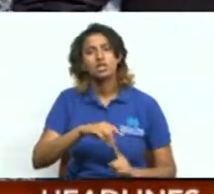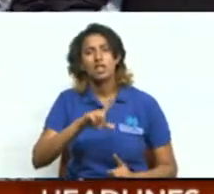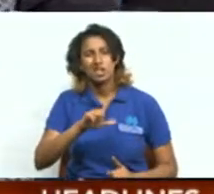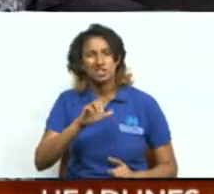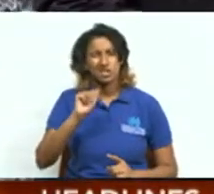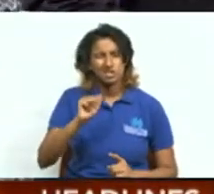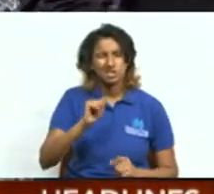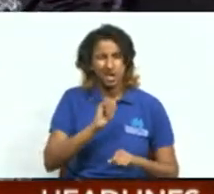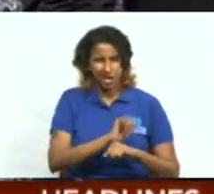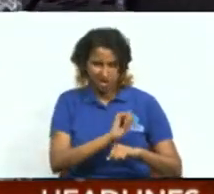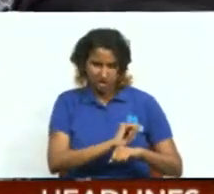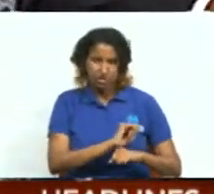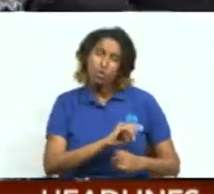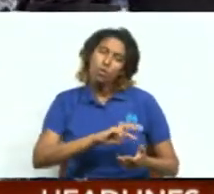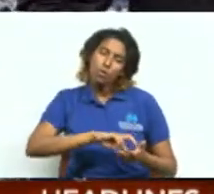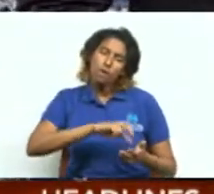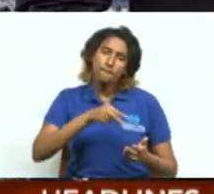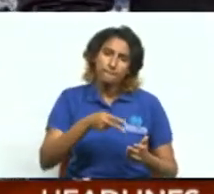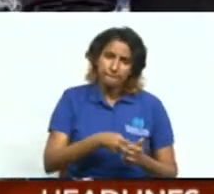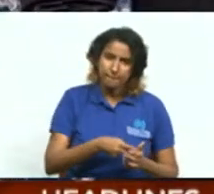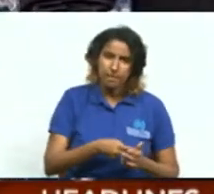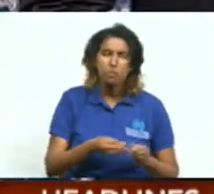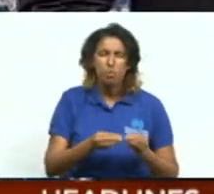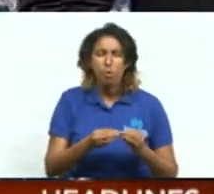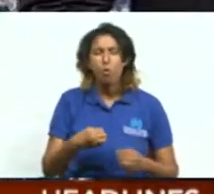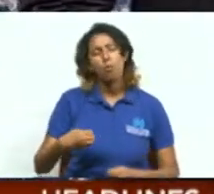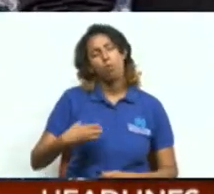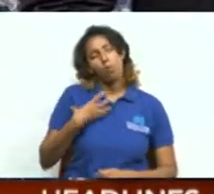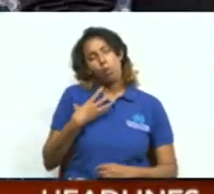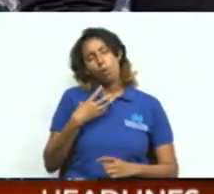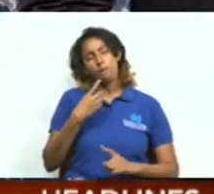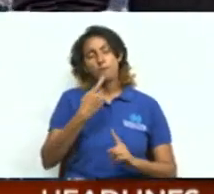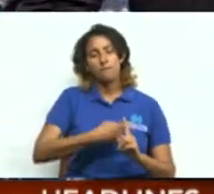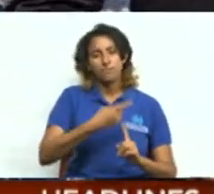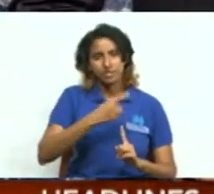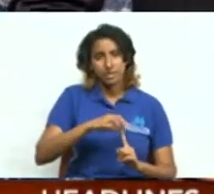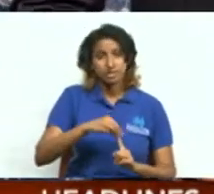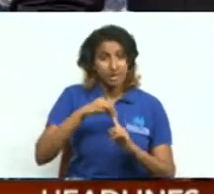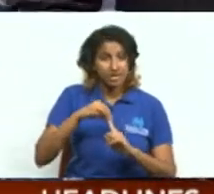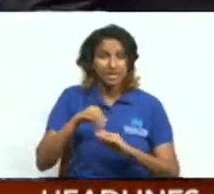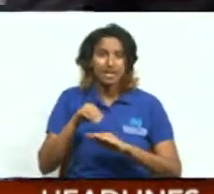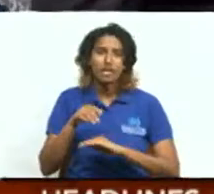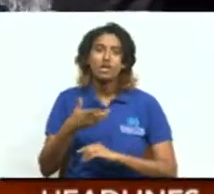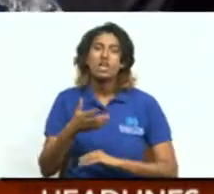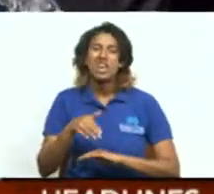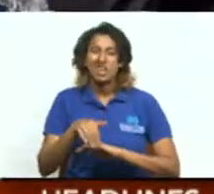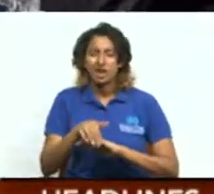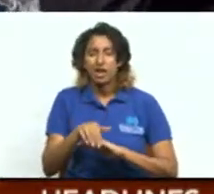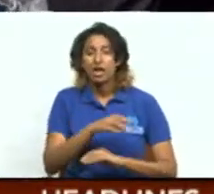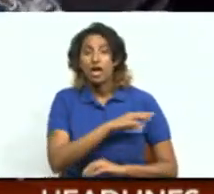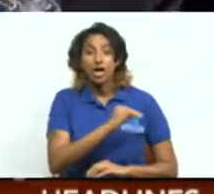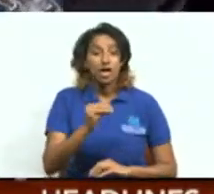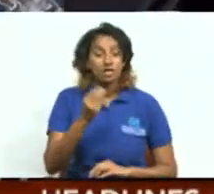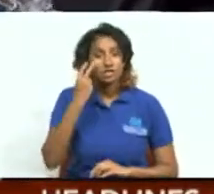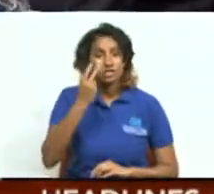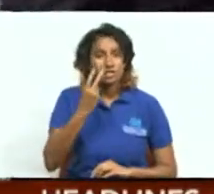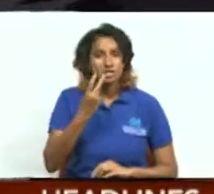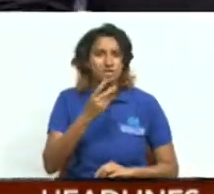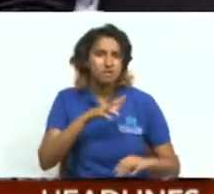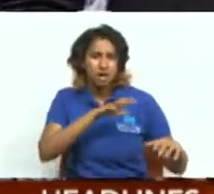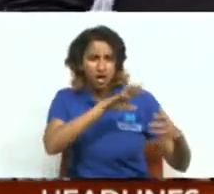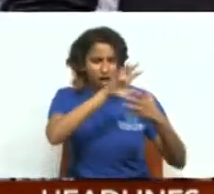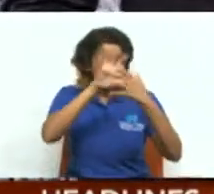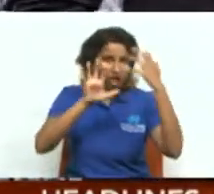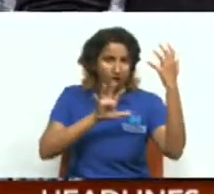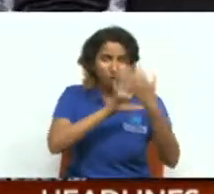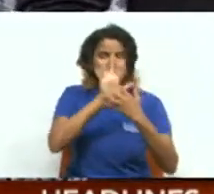to warmer temperatures, especially across western and urbanized parts of the country. And we're also seeing some low-level cloud patches to our east that could bring some